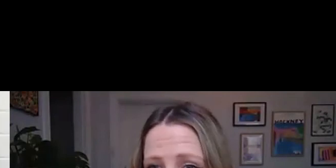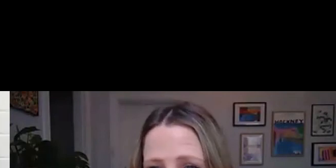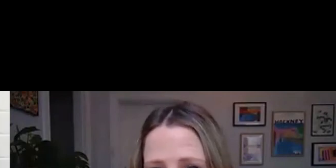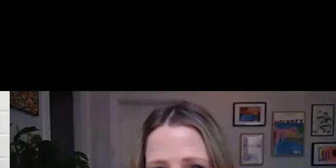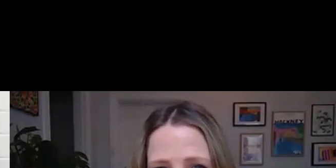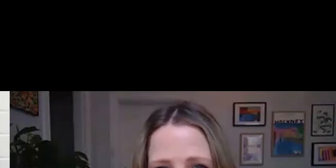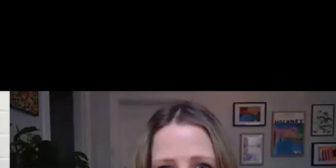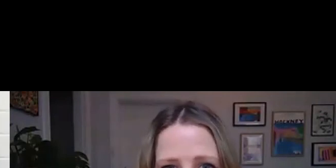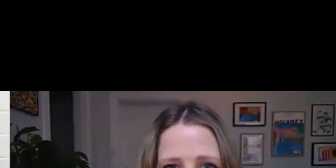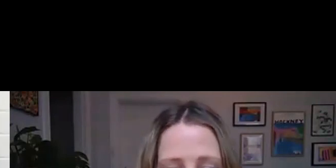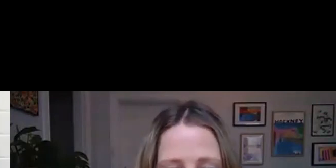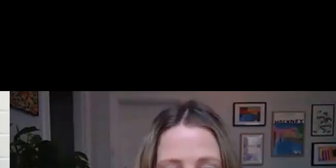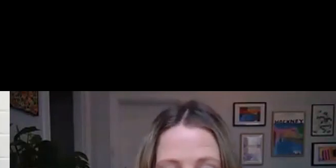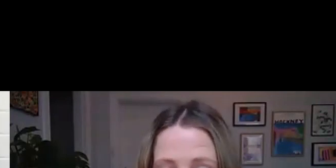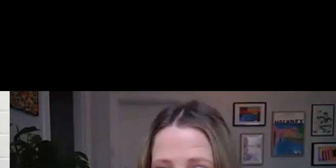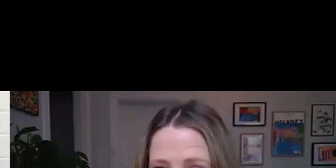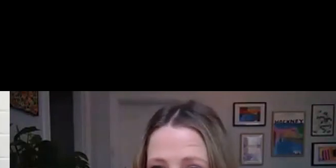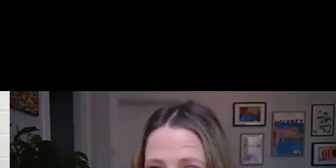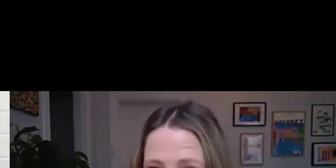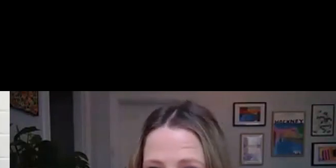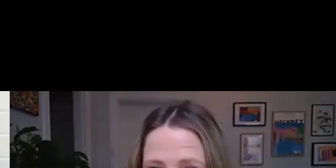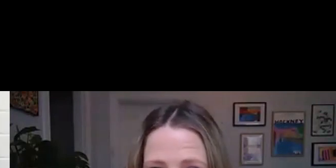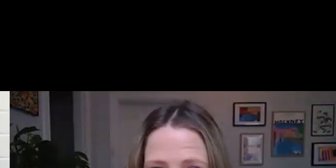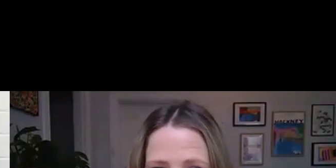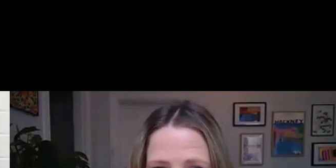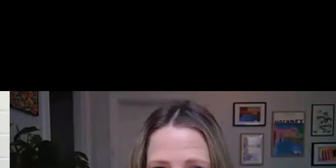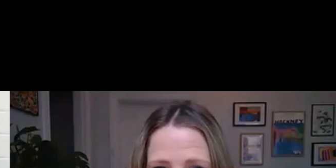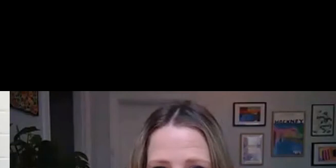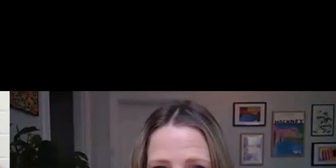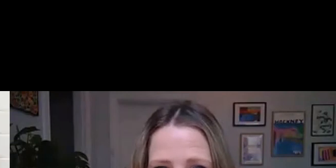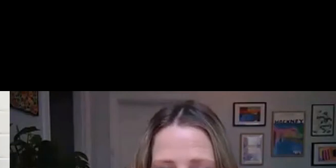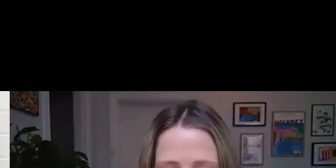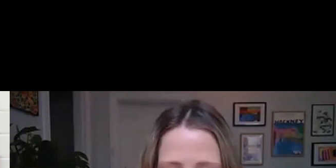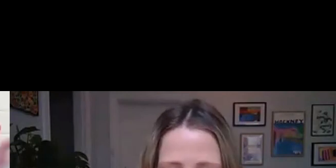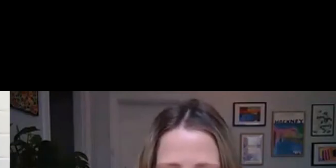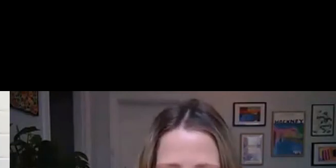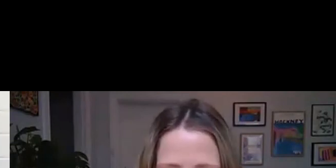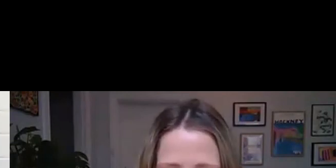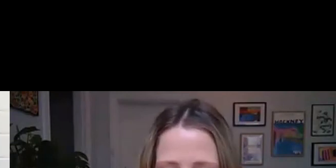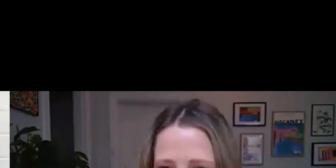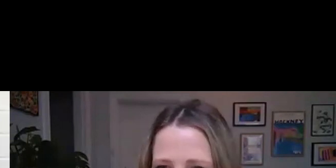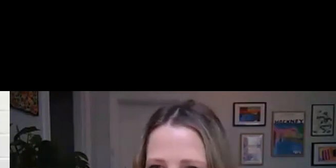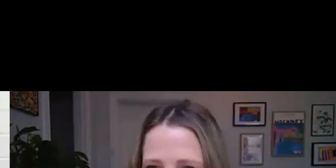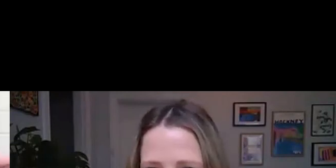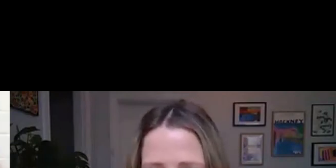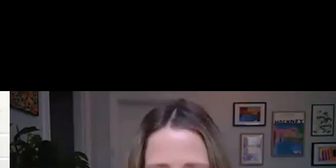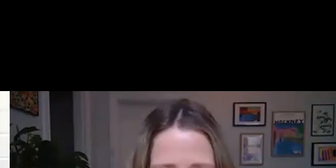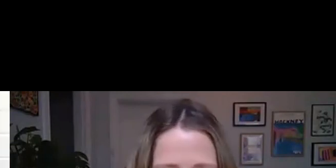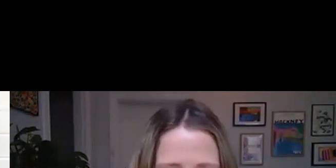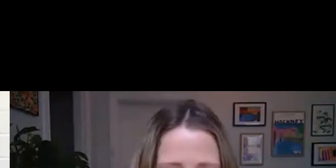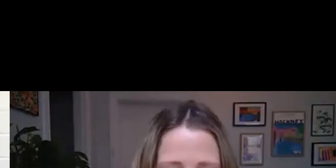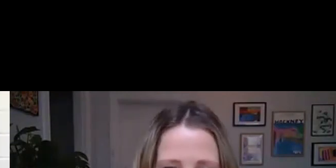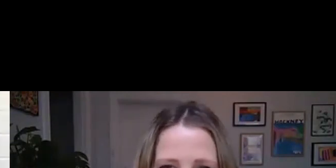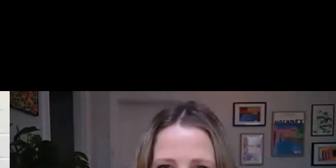or we can reach out to you and pass that question on to Lena, and maybe we can connect you that way to follow up with